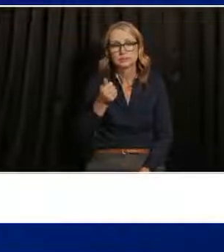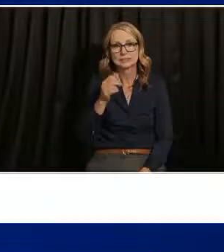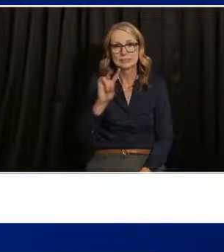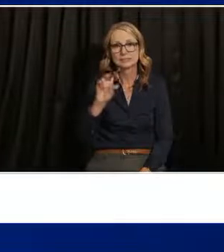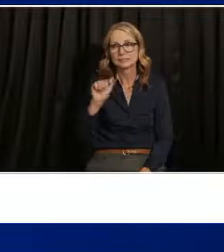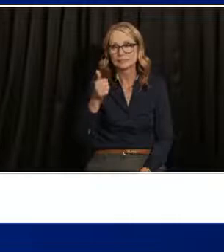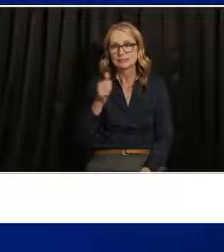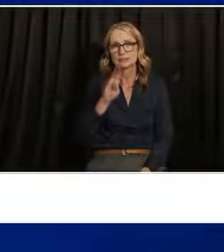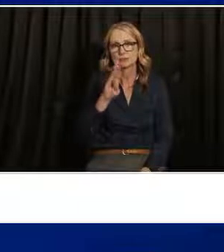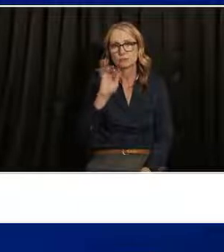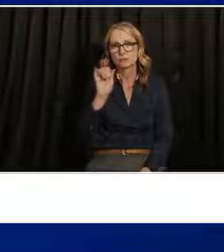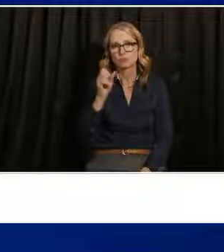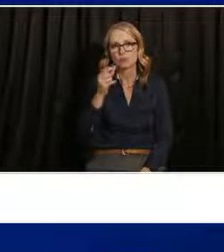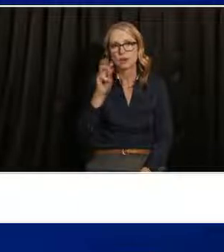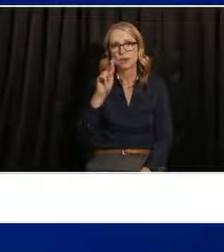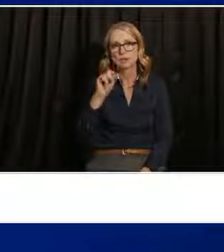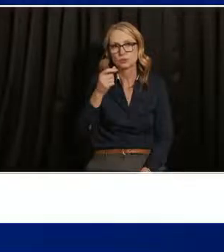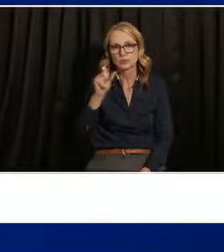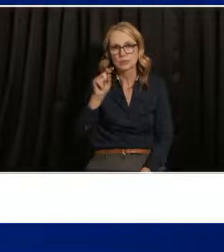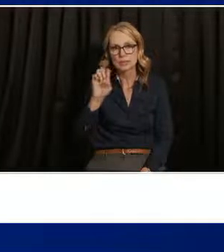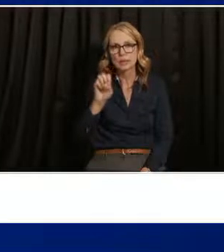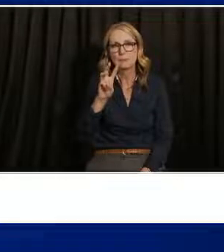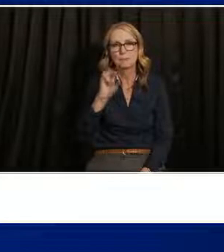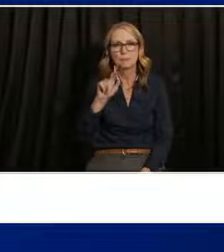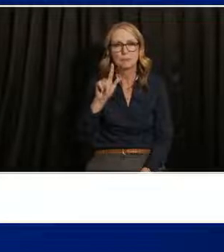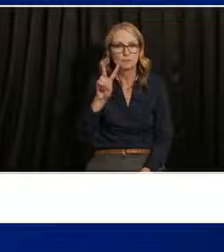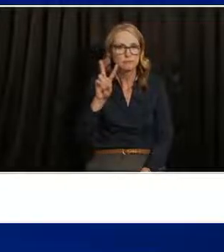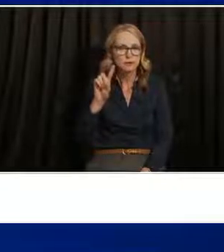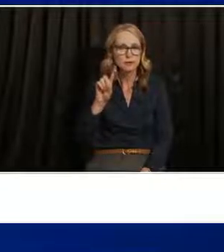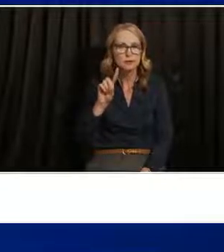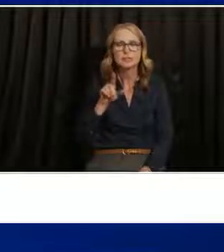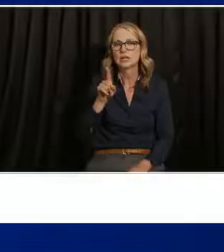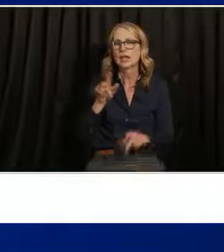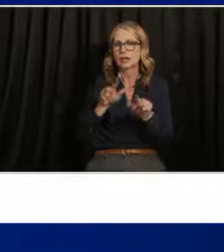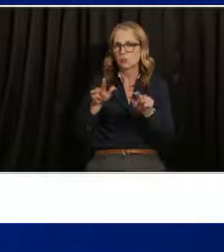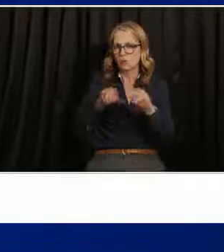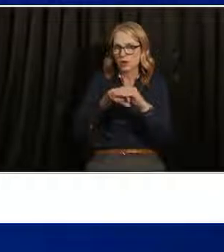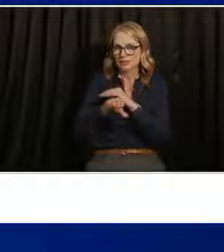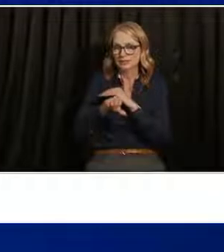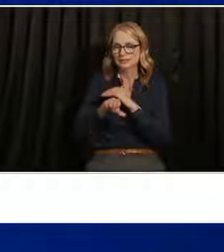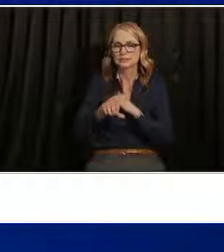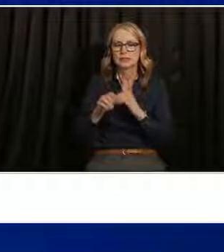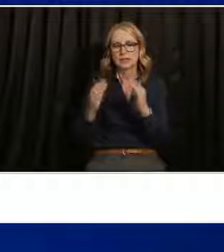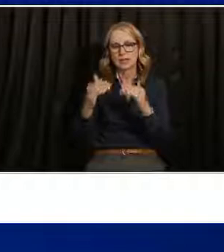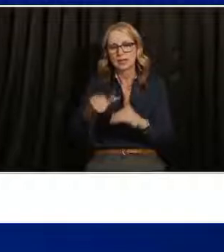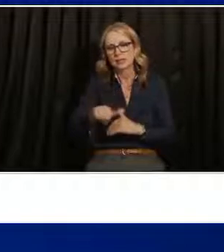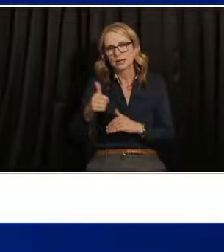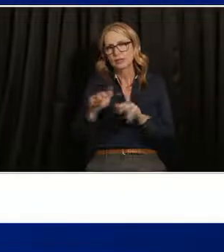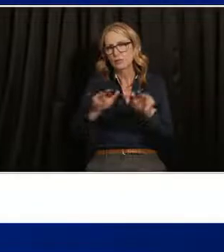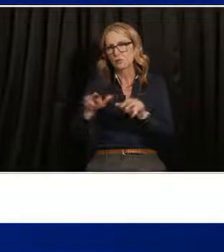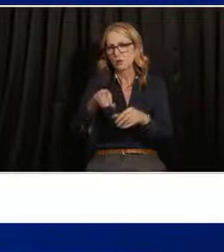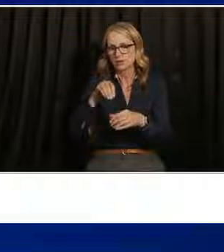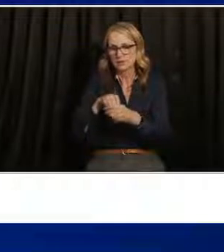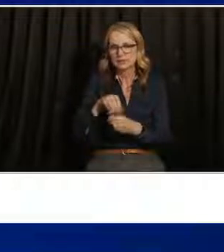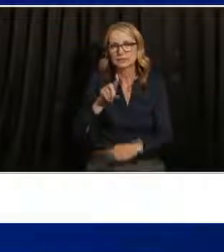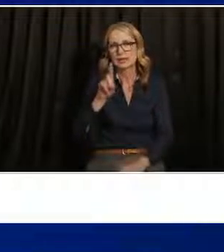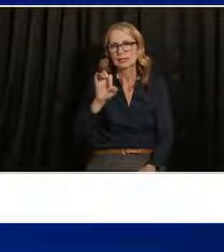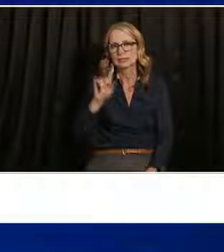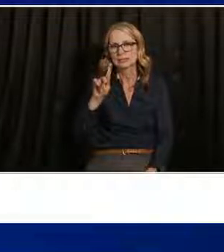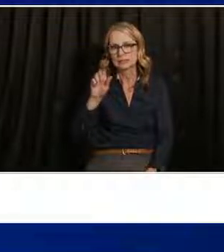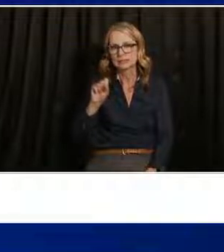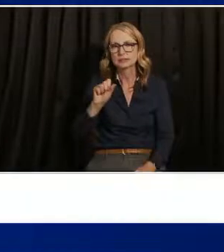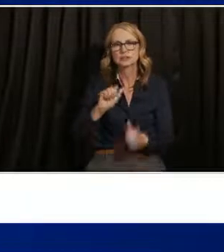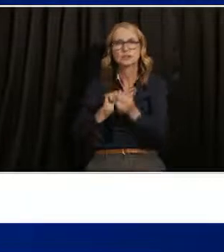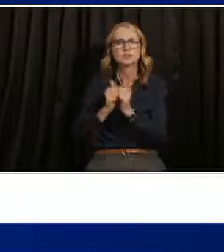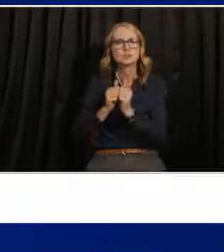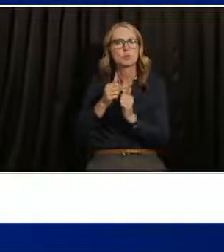Briargate Boulevard. It's a walk-in clinic, 10 a.m. to 5:30. And then another walk-in clinic in Commerce City at Dick's Sporting Goods. So we have 2 walk-in,